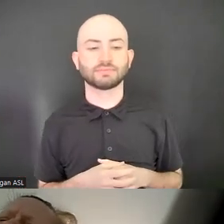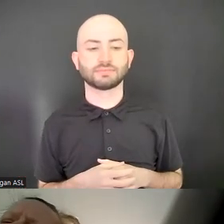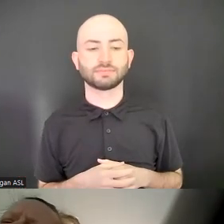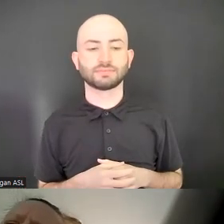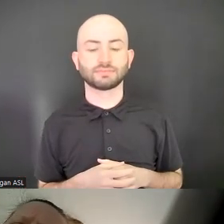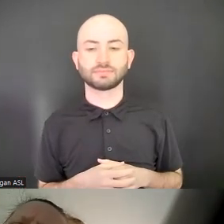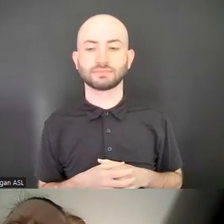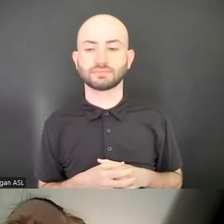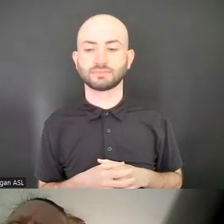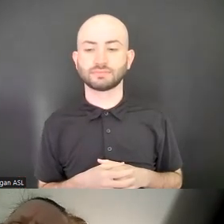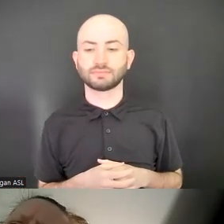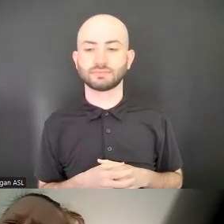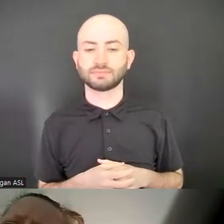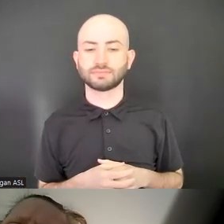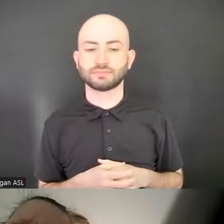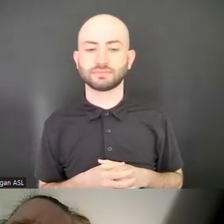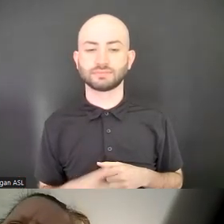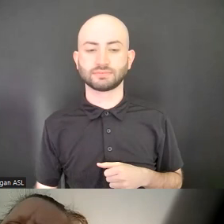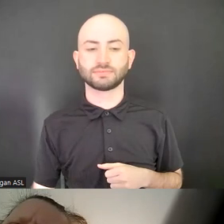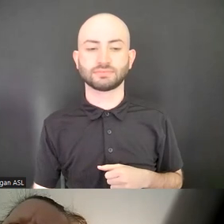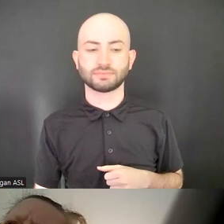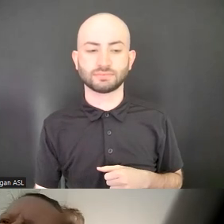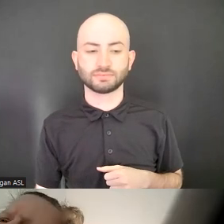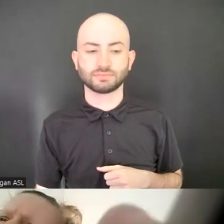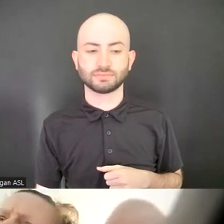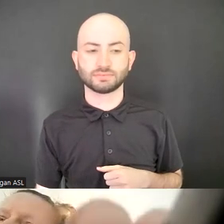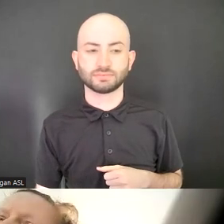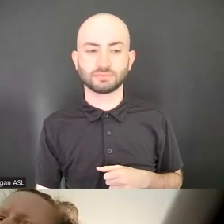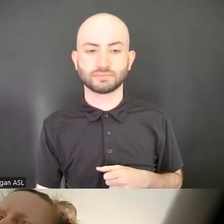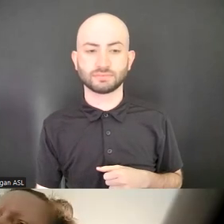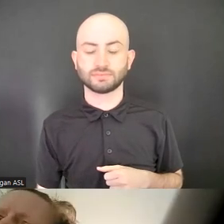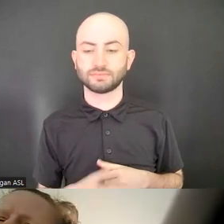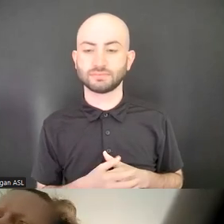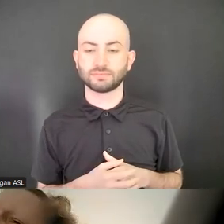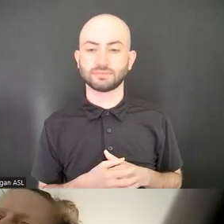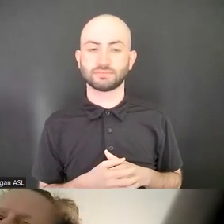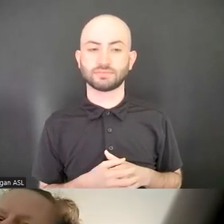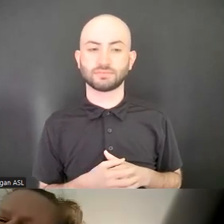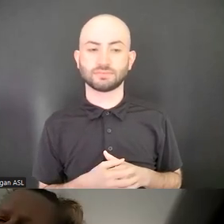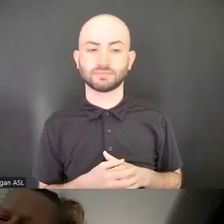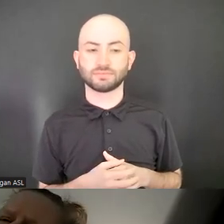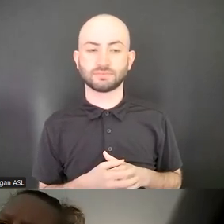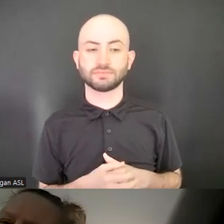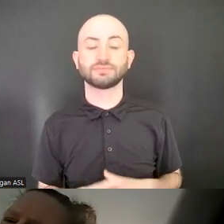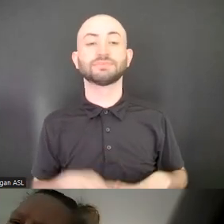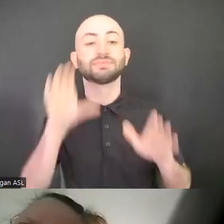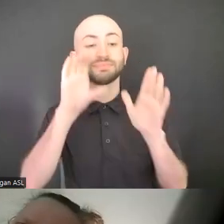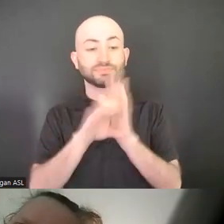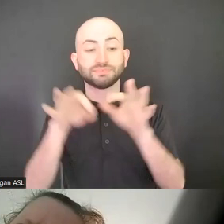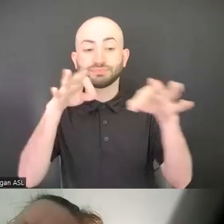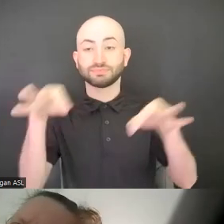description eight palm